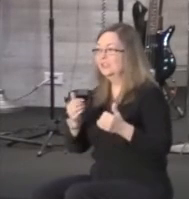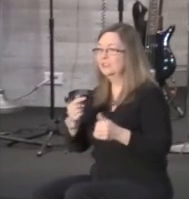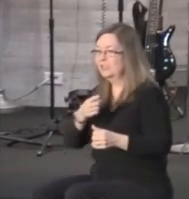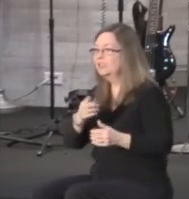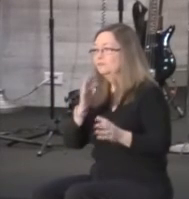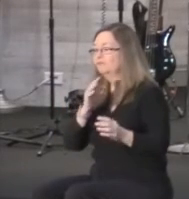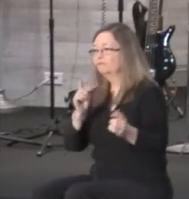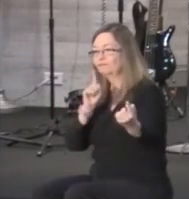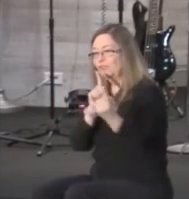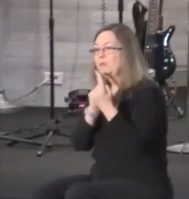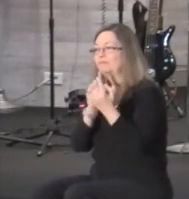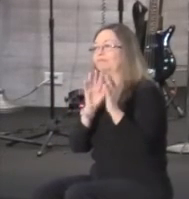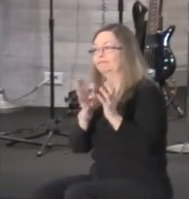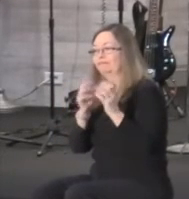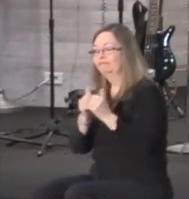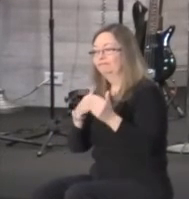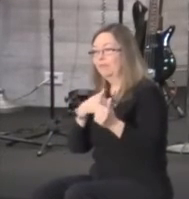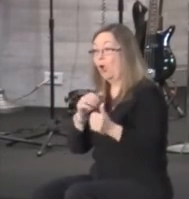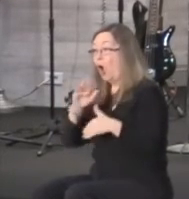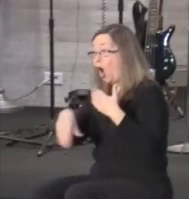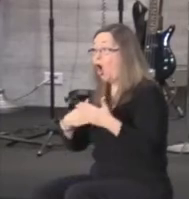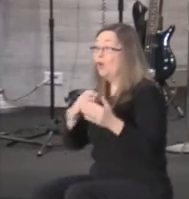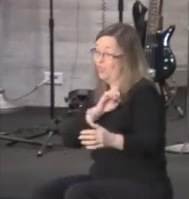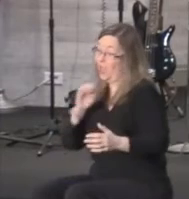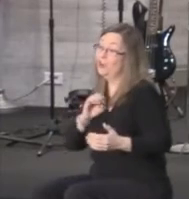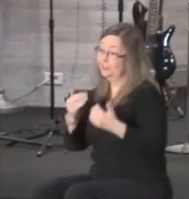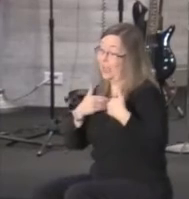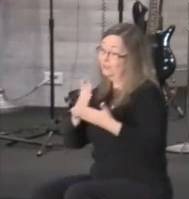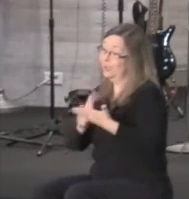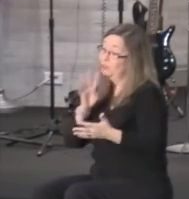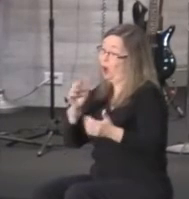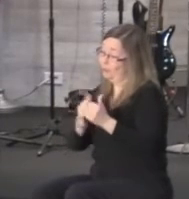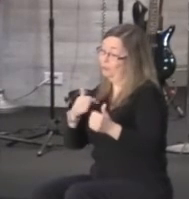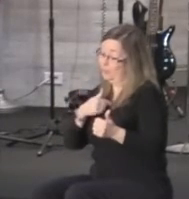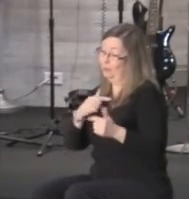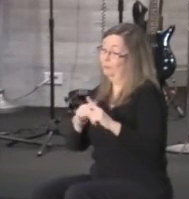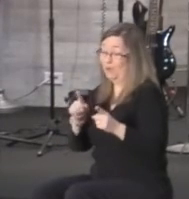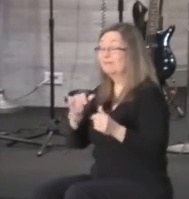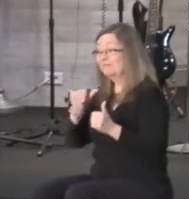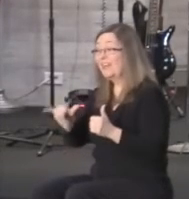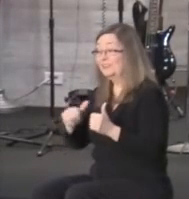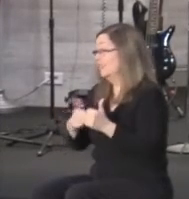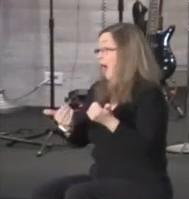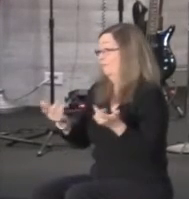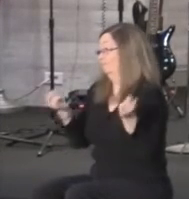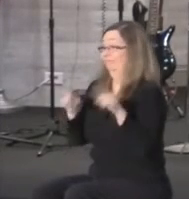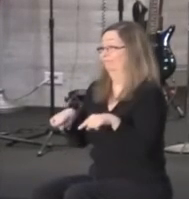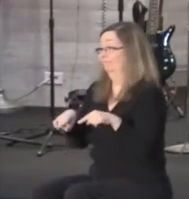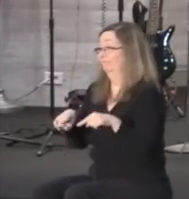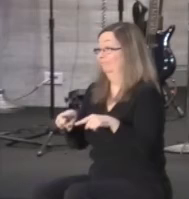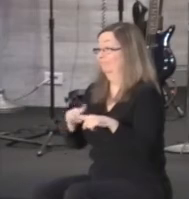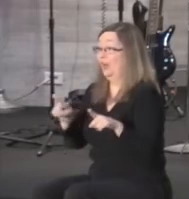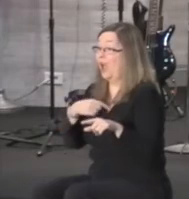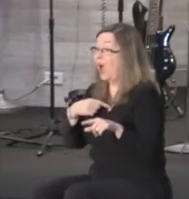as an elder. In fact, almost all the elders had a few talks with me when they were elders. But that's just how it was.